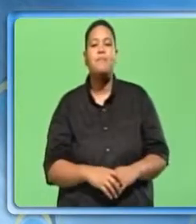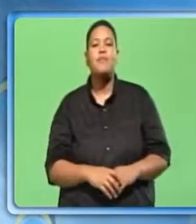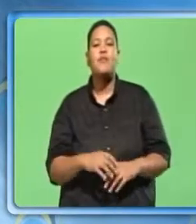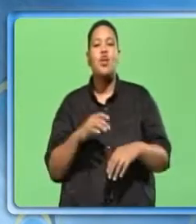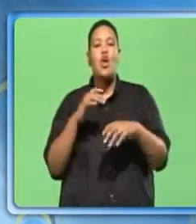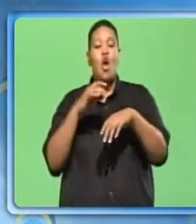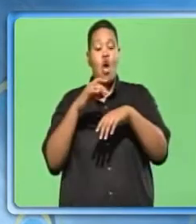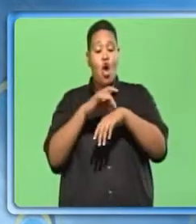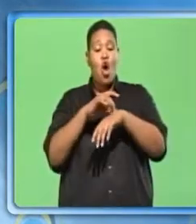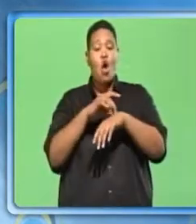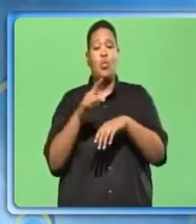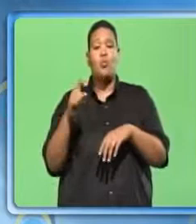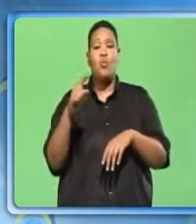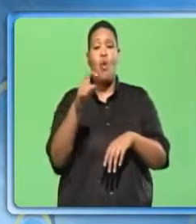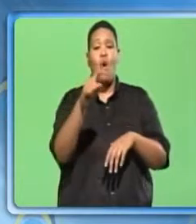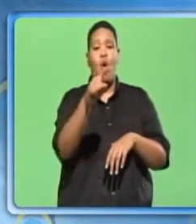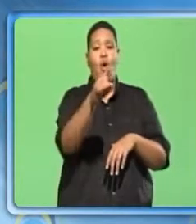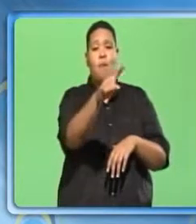earthworms,